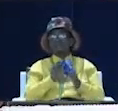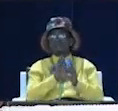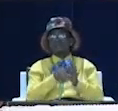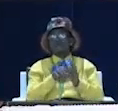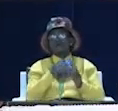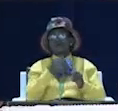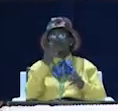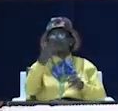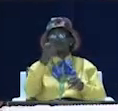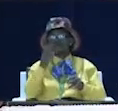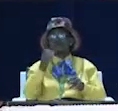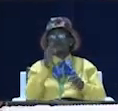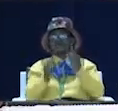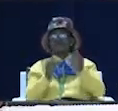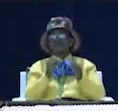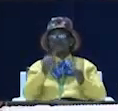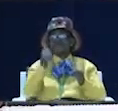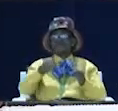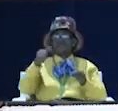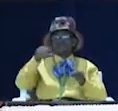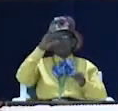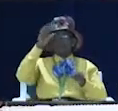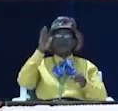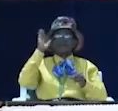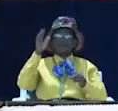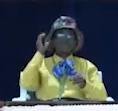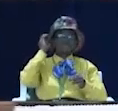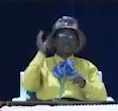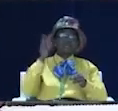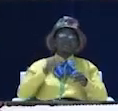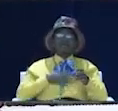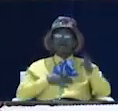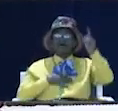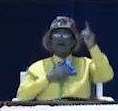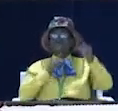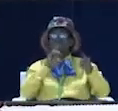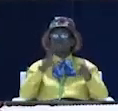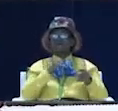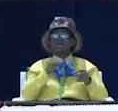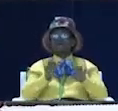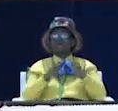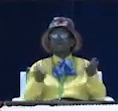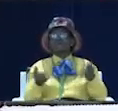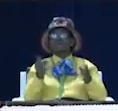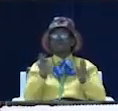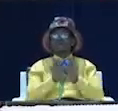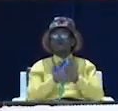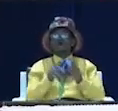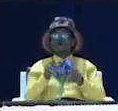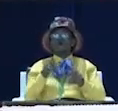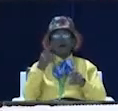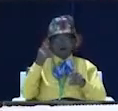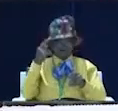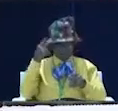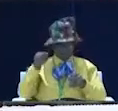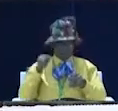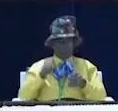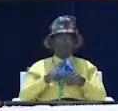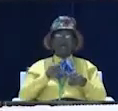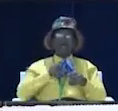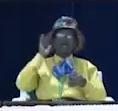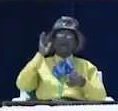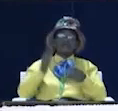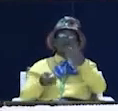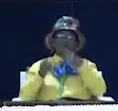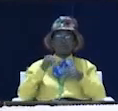voice and open the door unto me, I will come in I will sup with him,